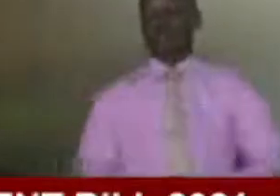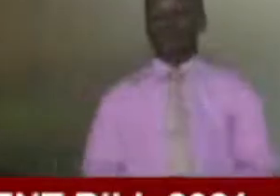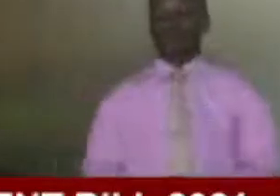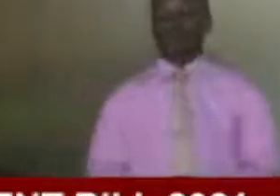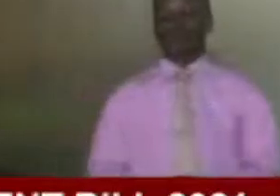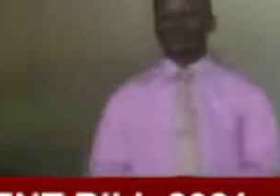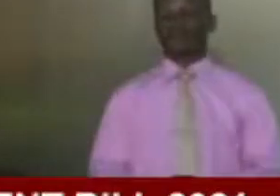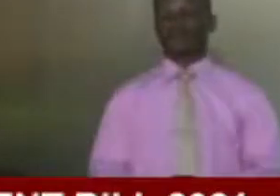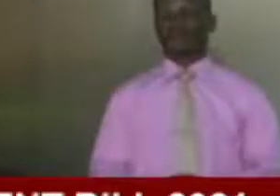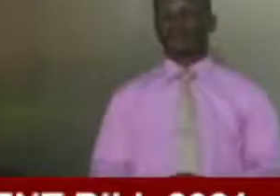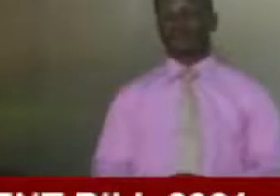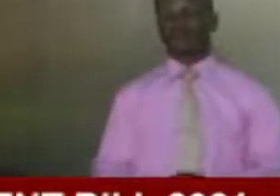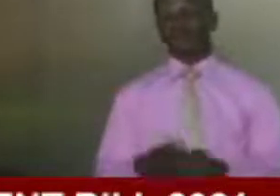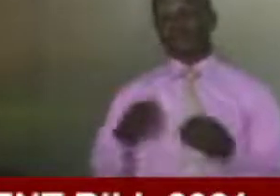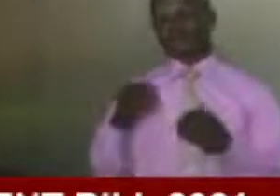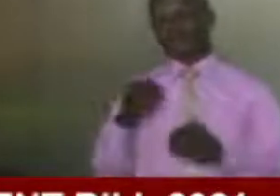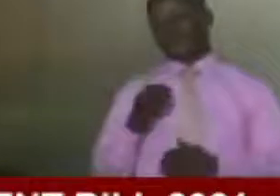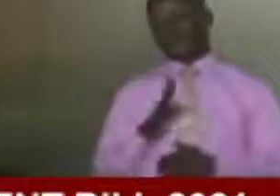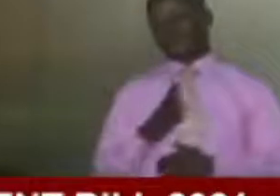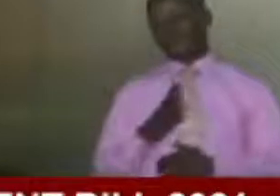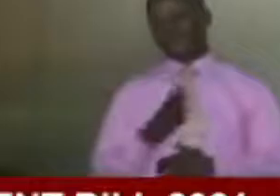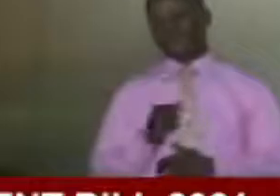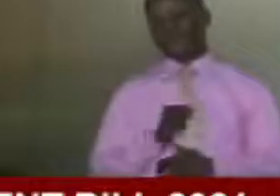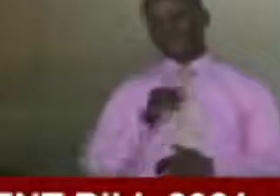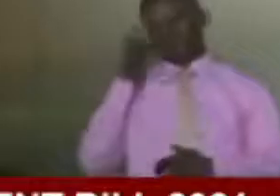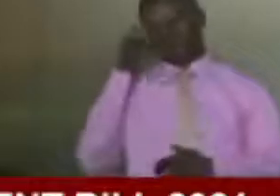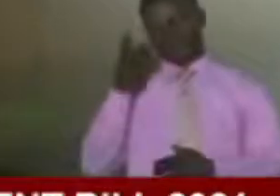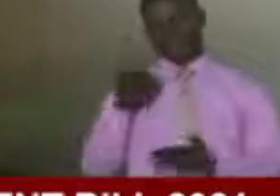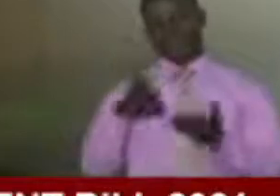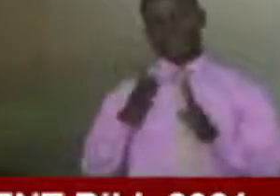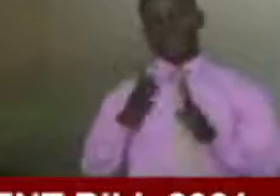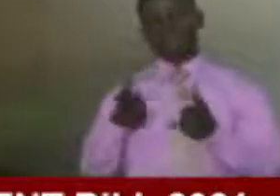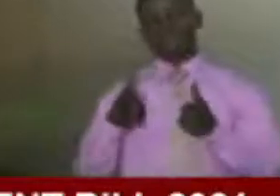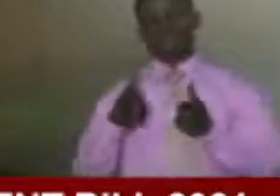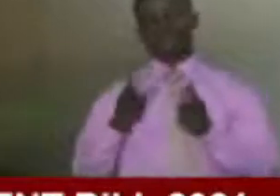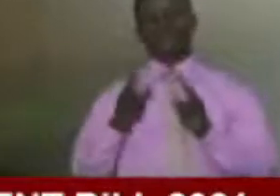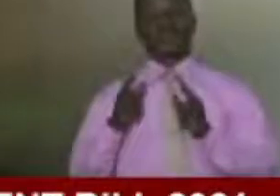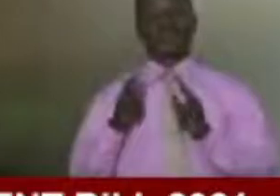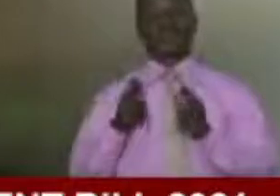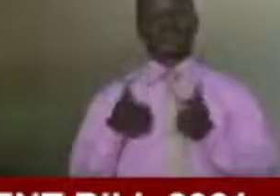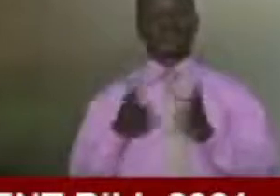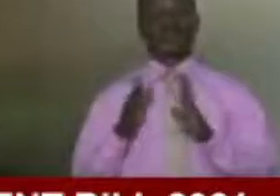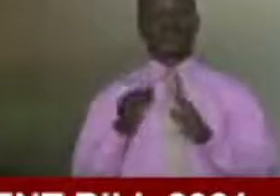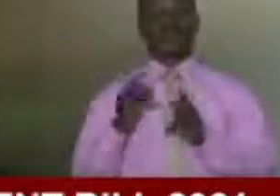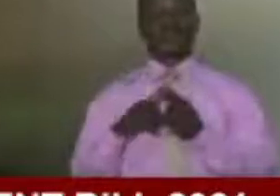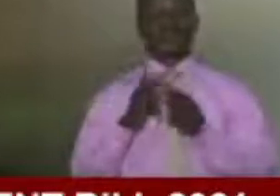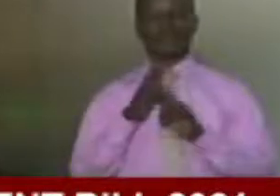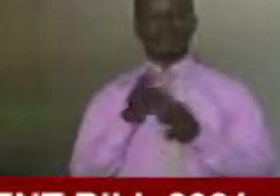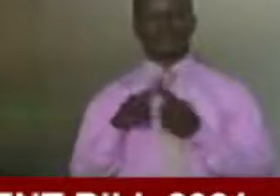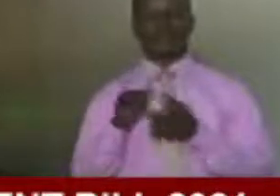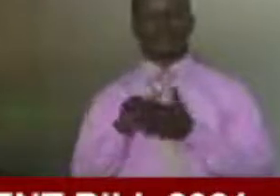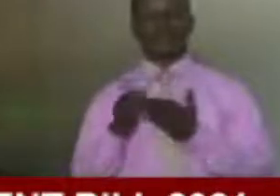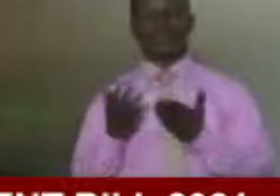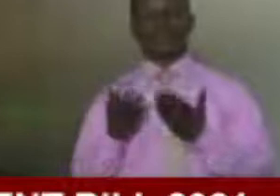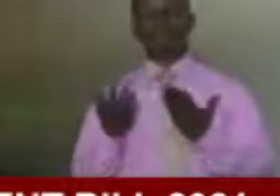those interventions. And I think it's a good point for us. Let me allow Alhaji Abaji Sani to intervene. Money